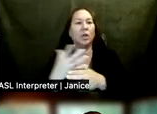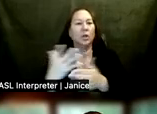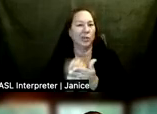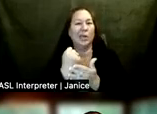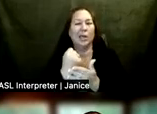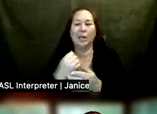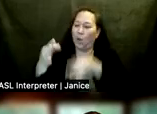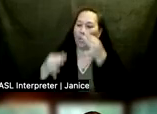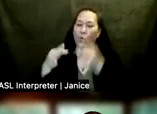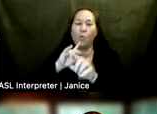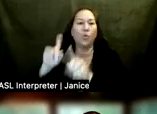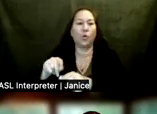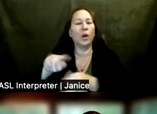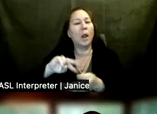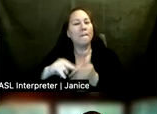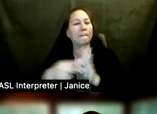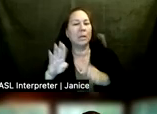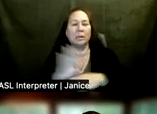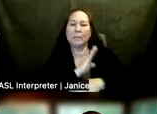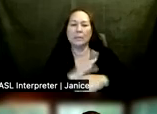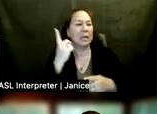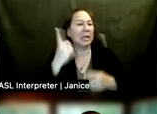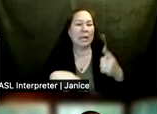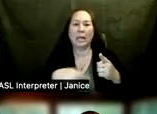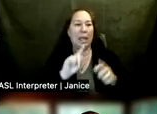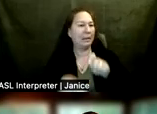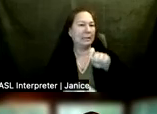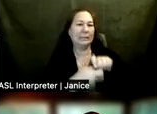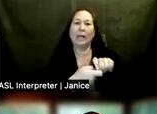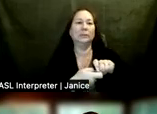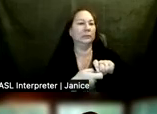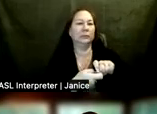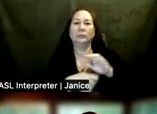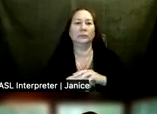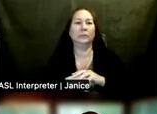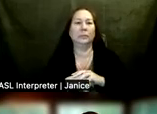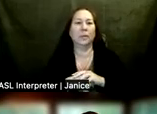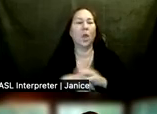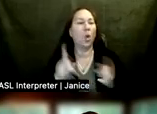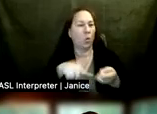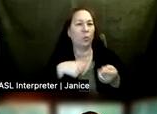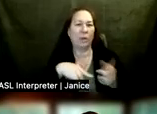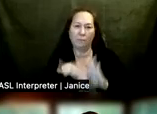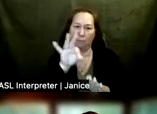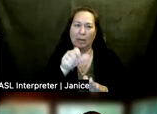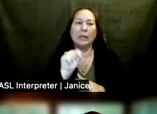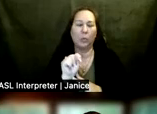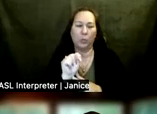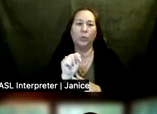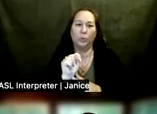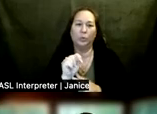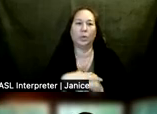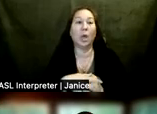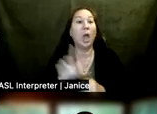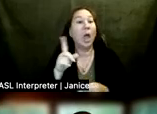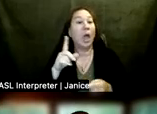cannot further retaliate once we've detected it. And then there's also, once the lawsuit runs its